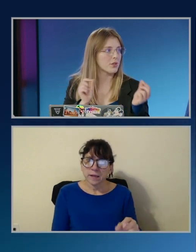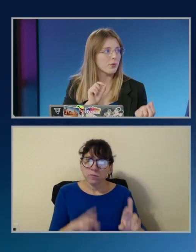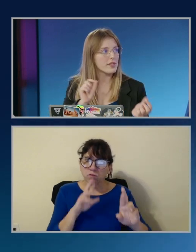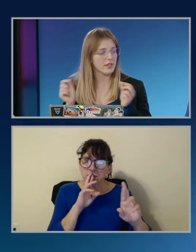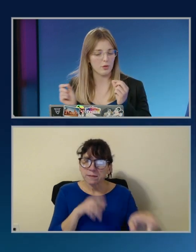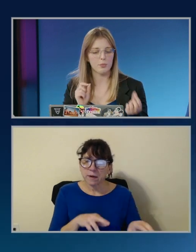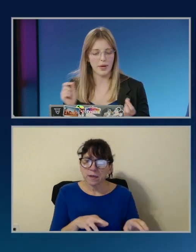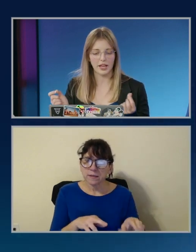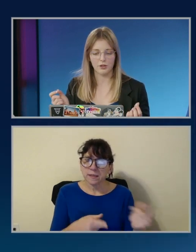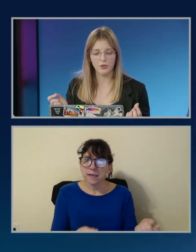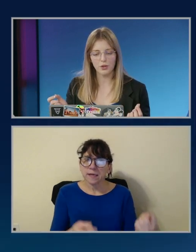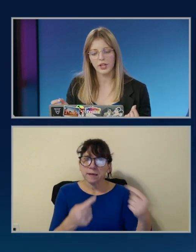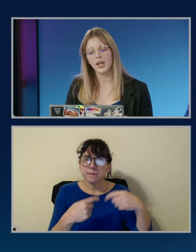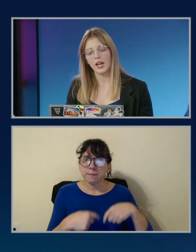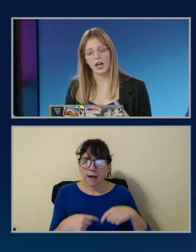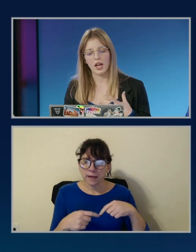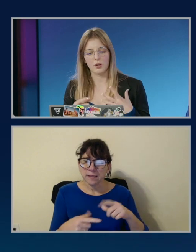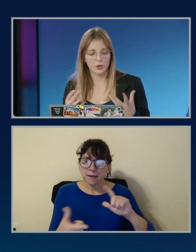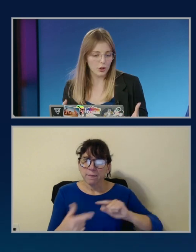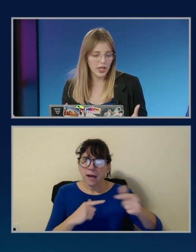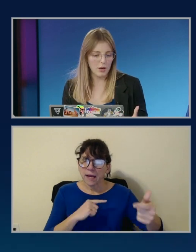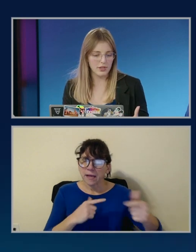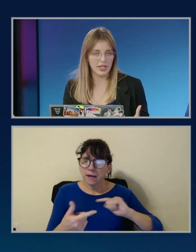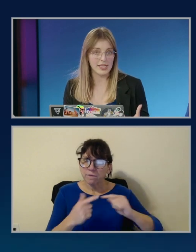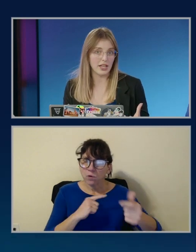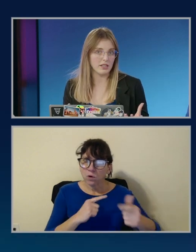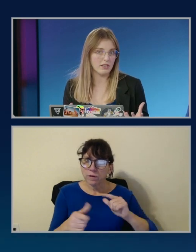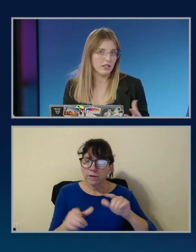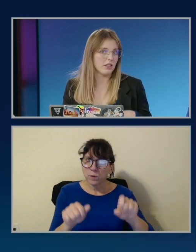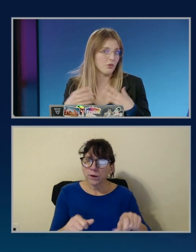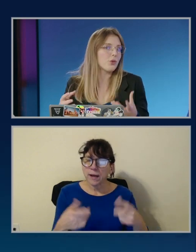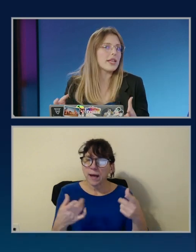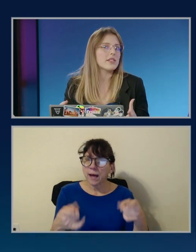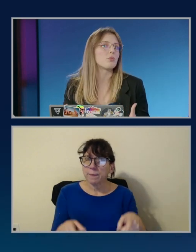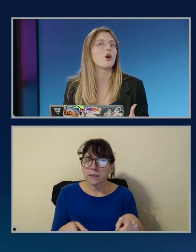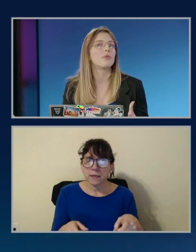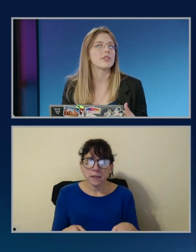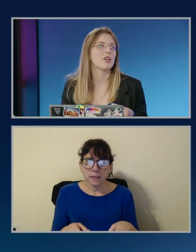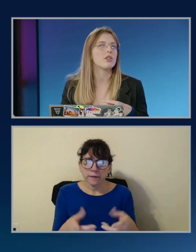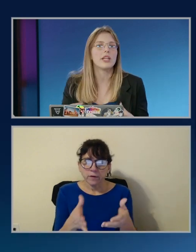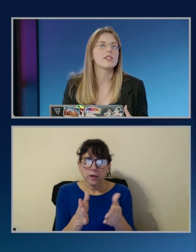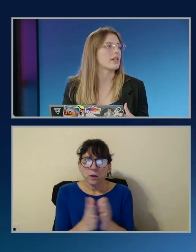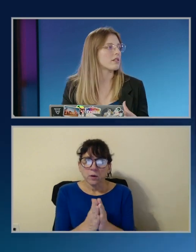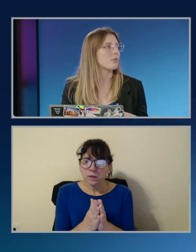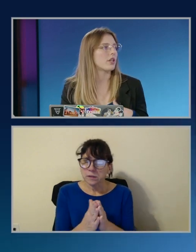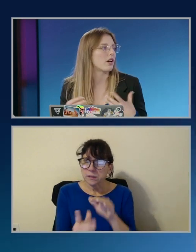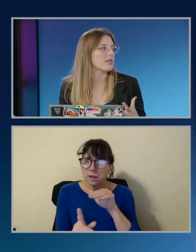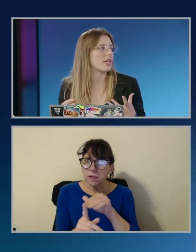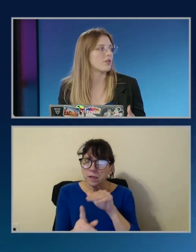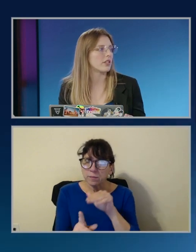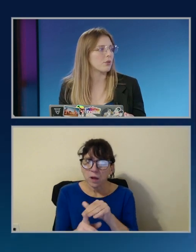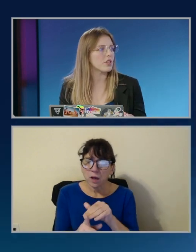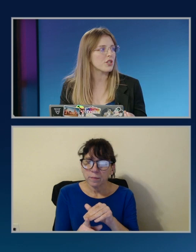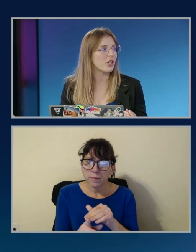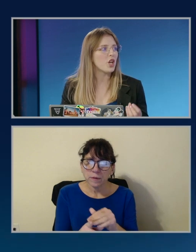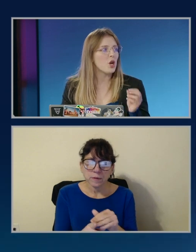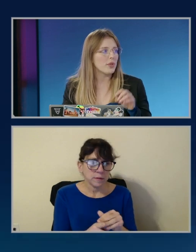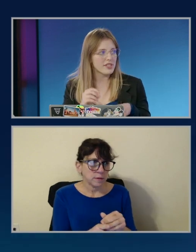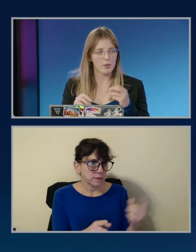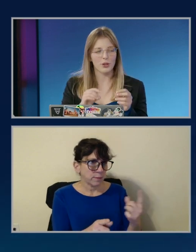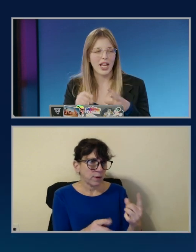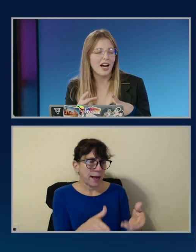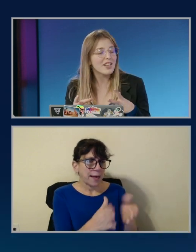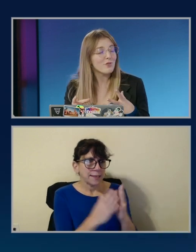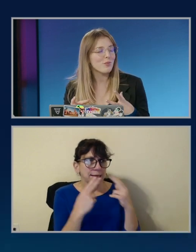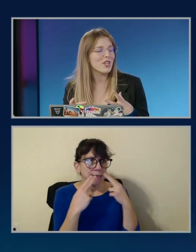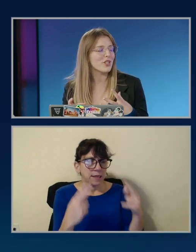LLM. So there's always a back and forth. And what could happen is that the request, the prompt is actually innocent. Somebody asks an innocent question, but